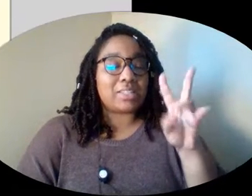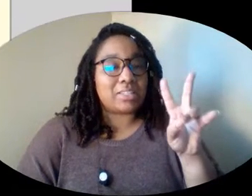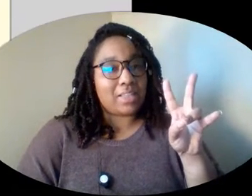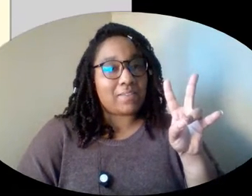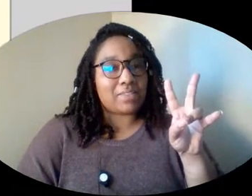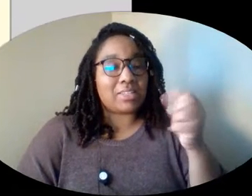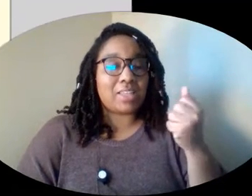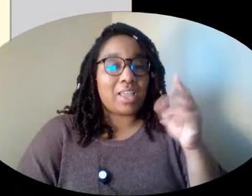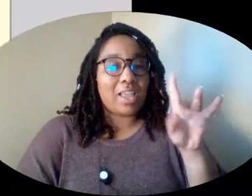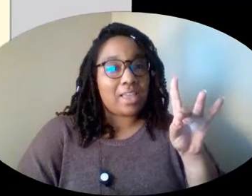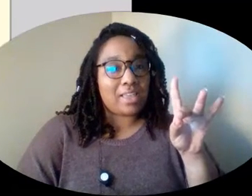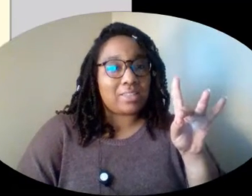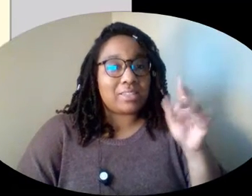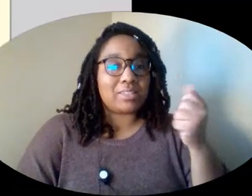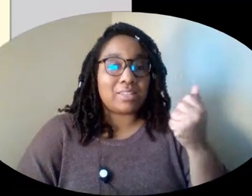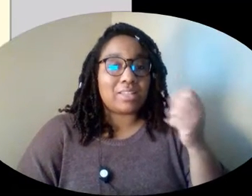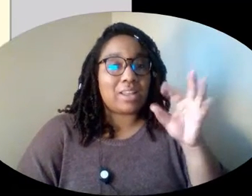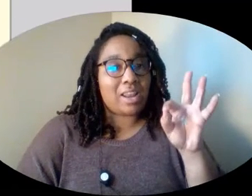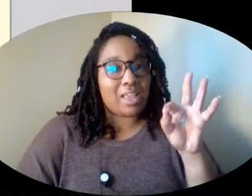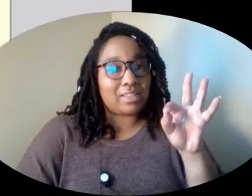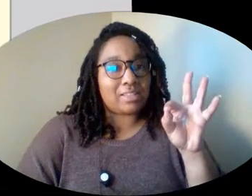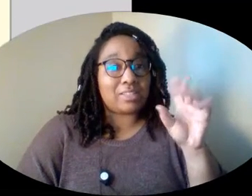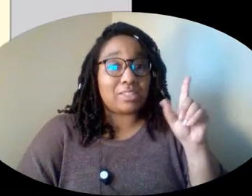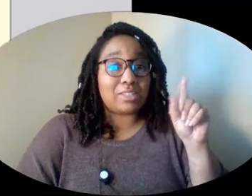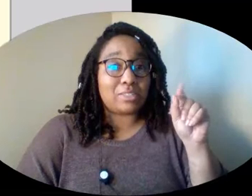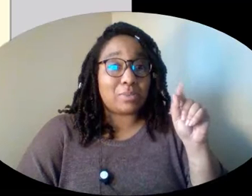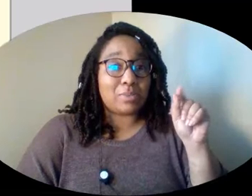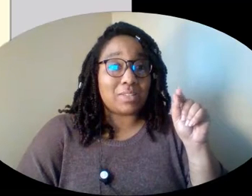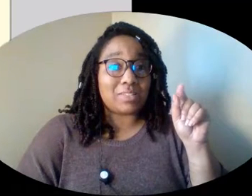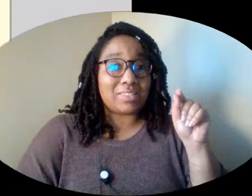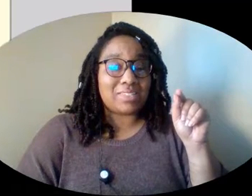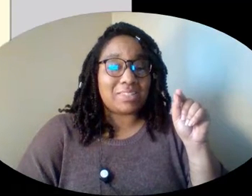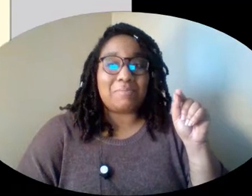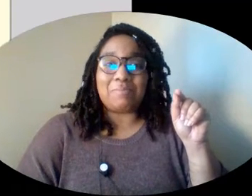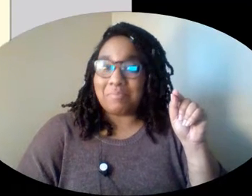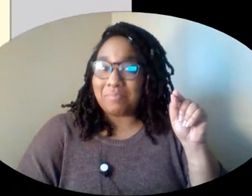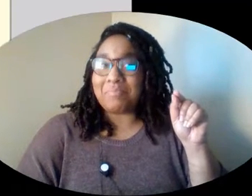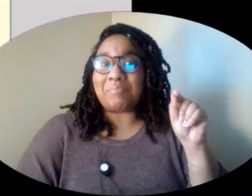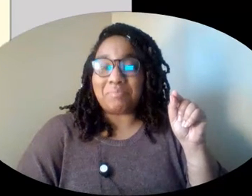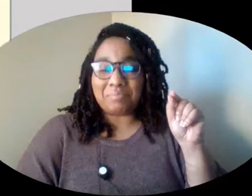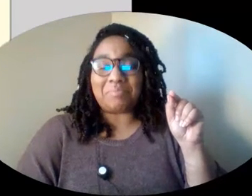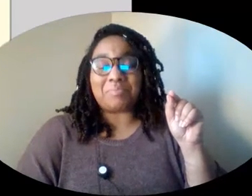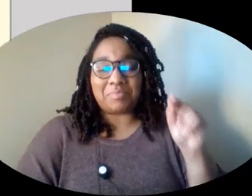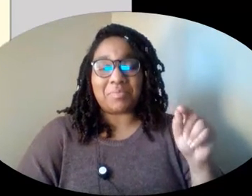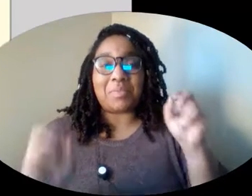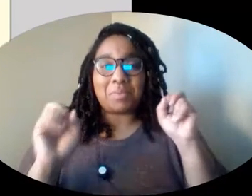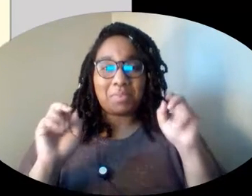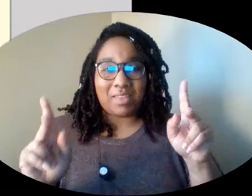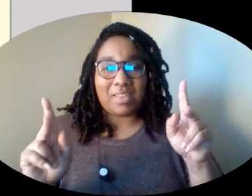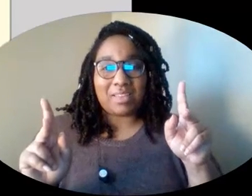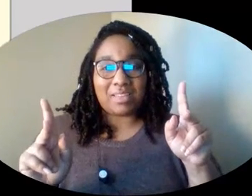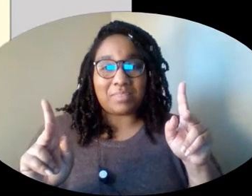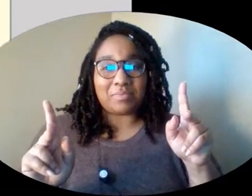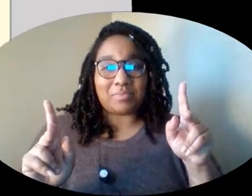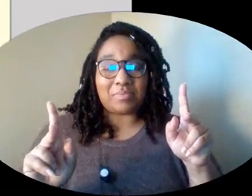16, 17, 18, 19, 20. Okay, so when